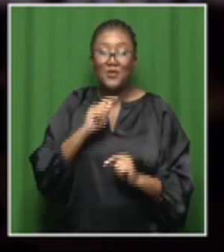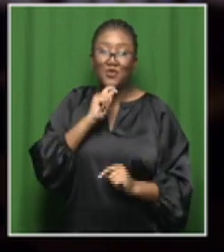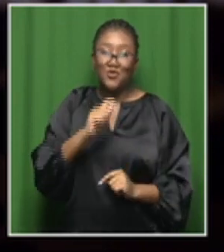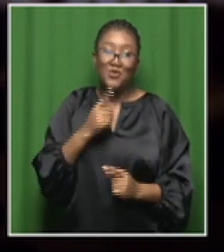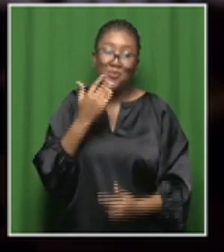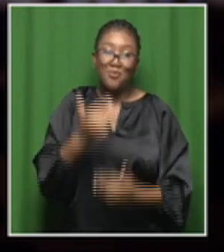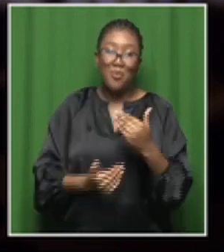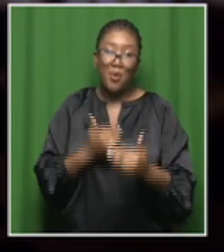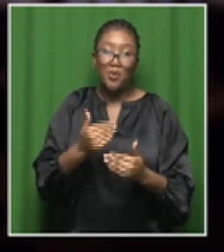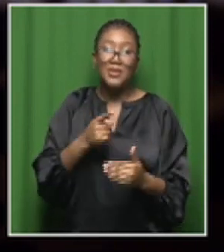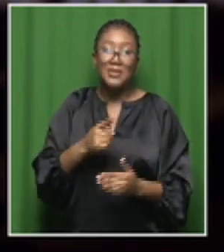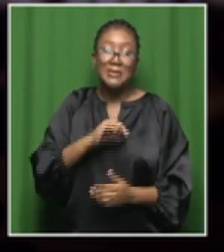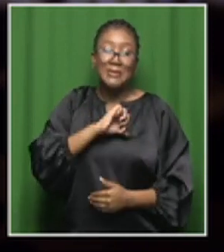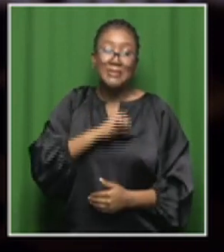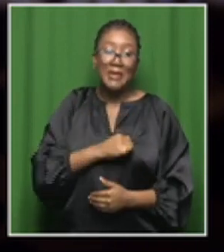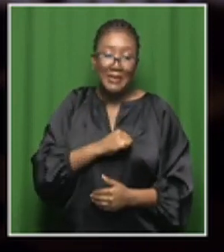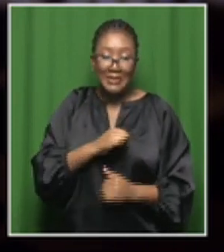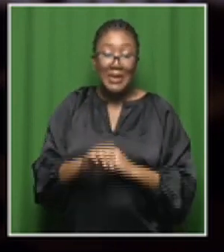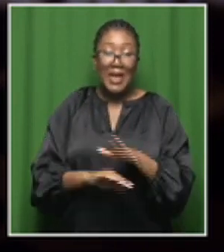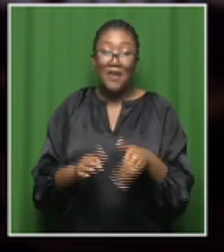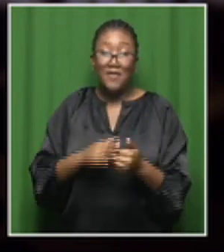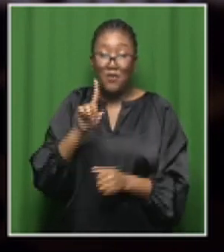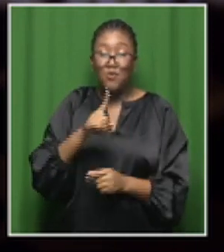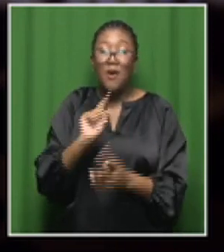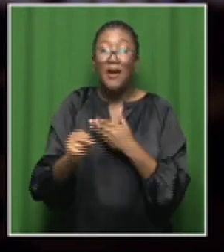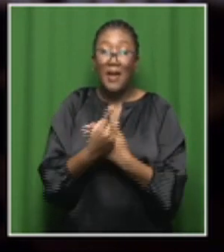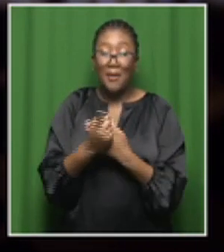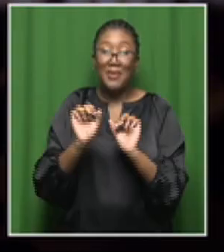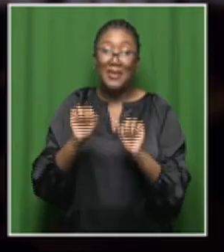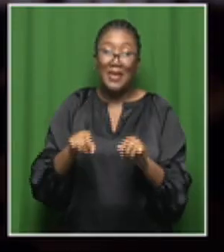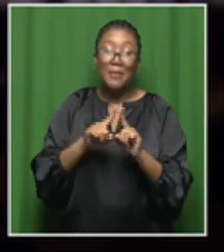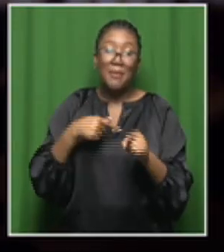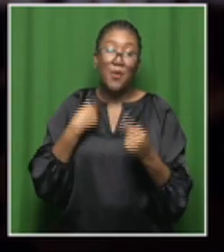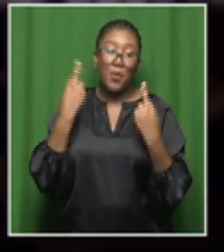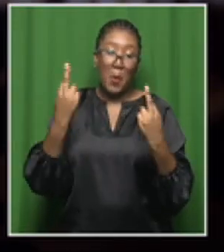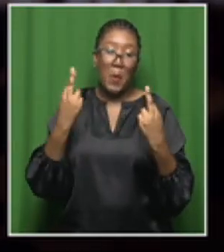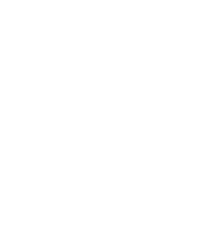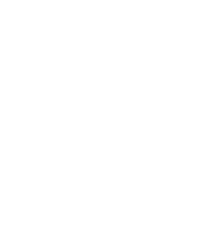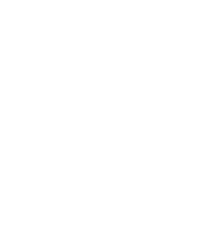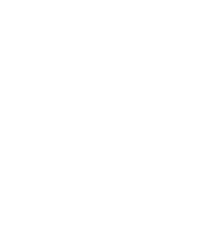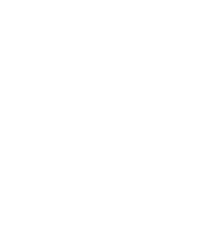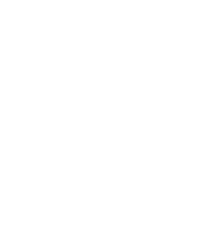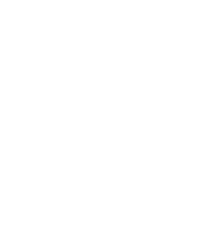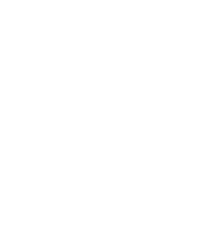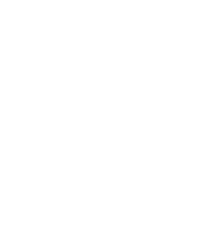where so much can still go wrong. Shervin Bryceby's SABC News, New York.